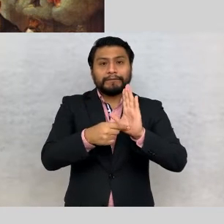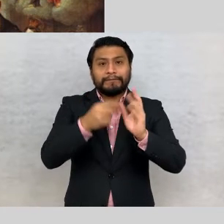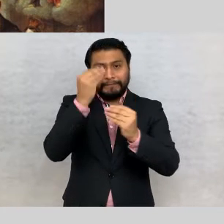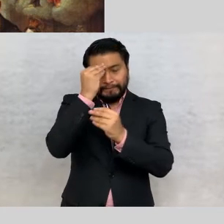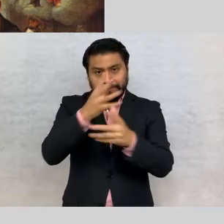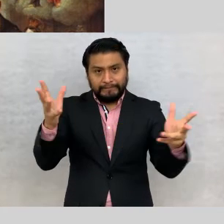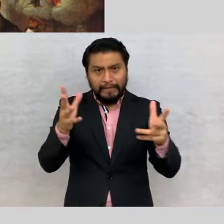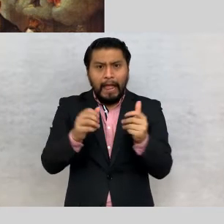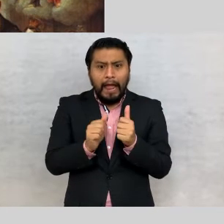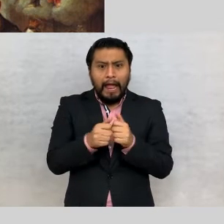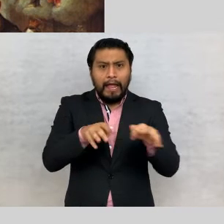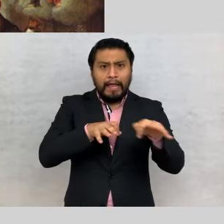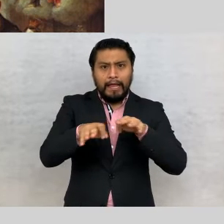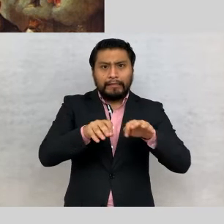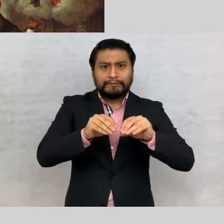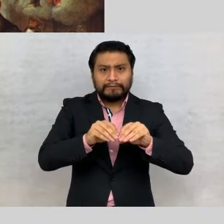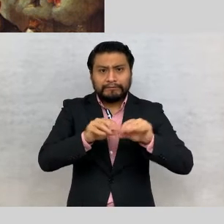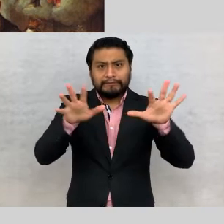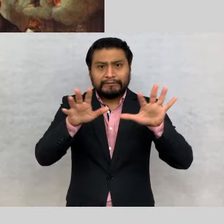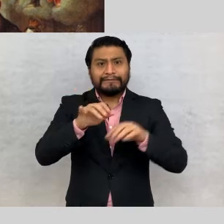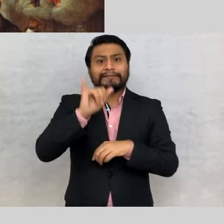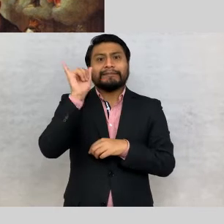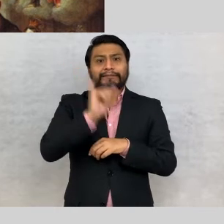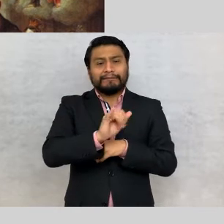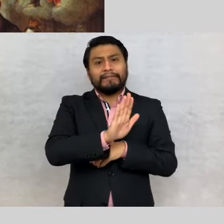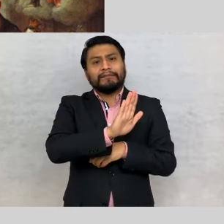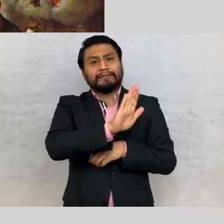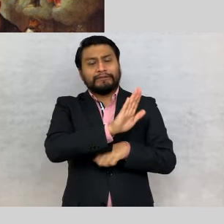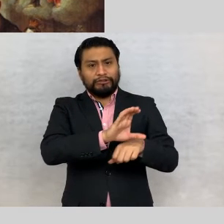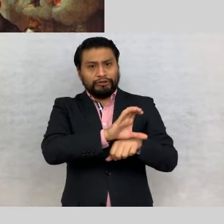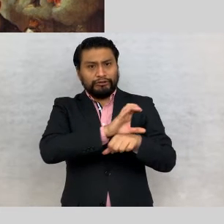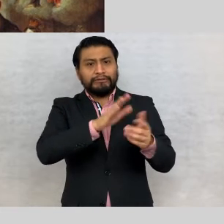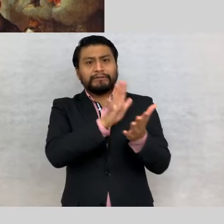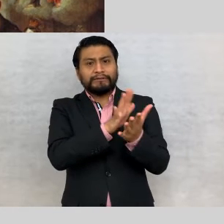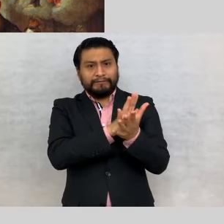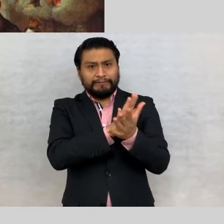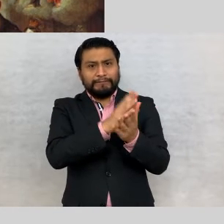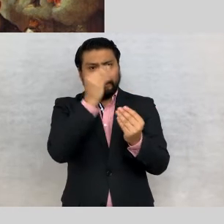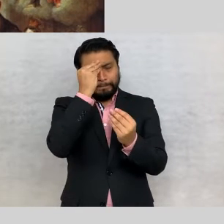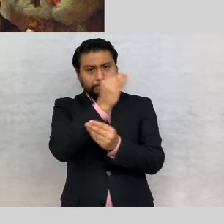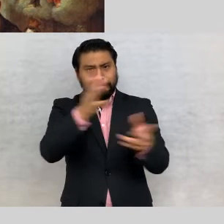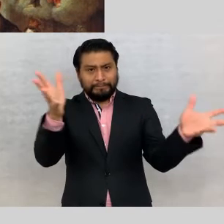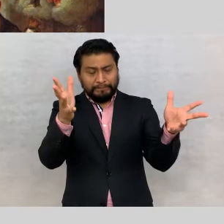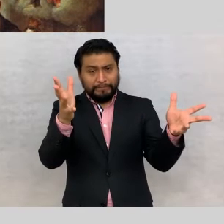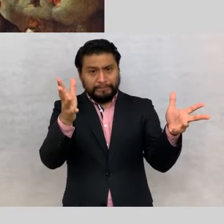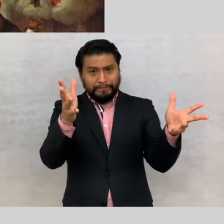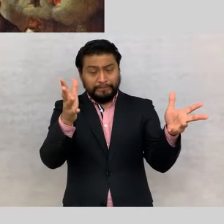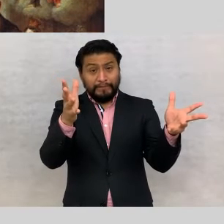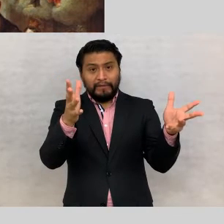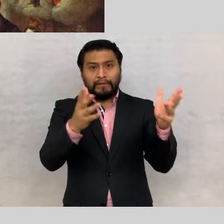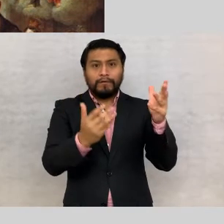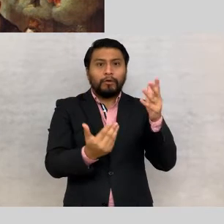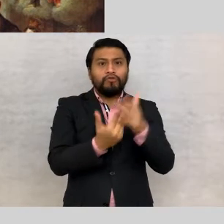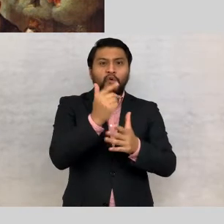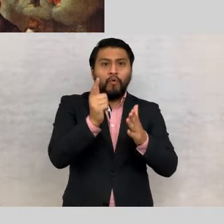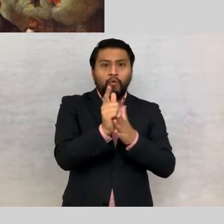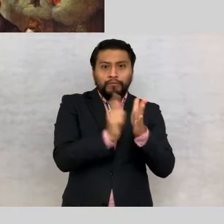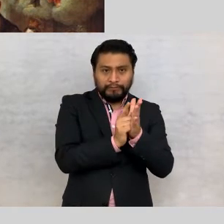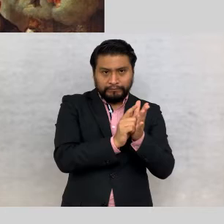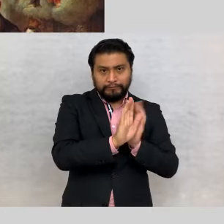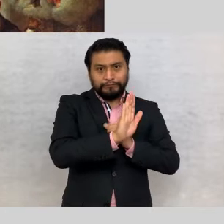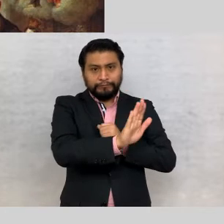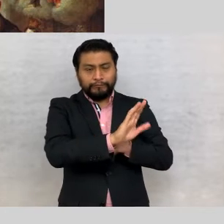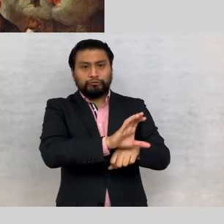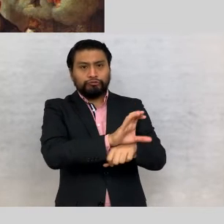to clarify the scope of this ecclesiastical document, this position, the position